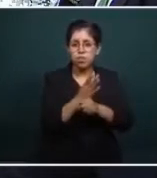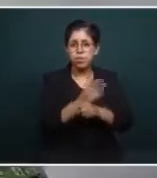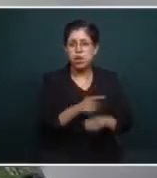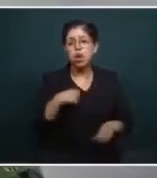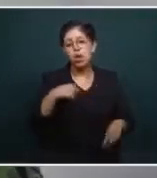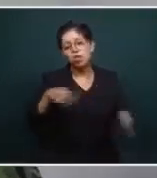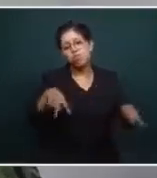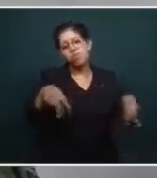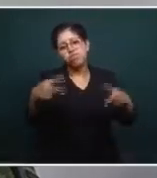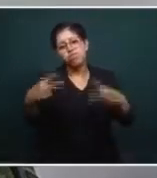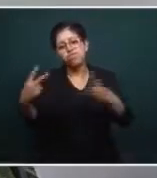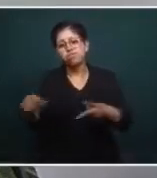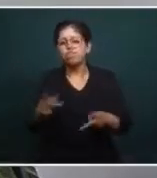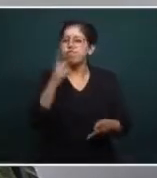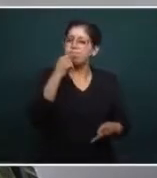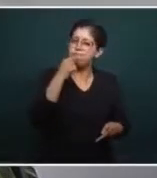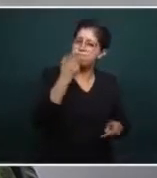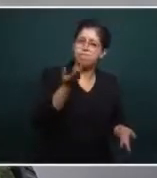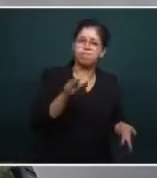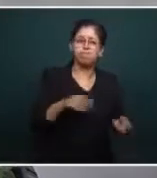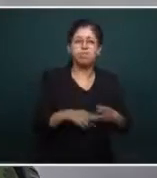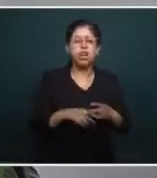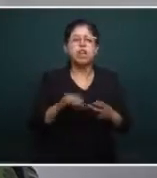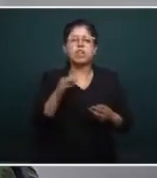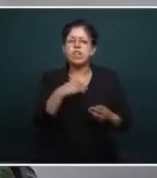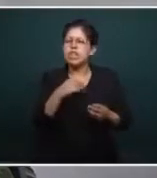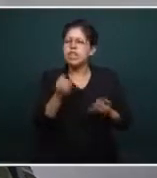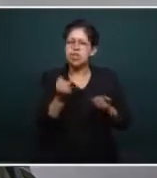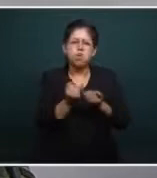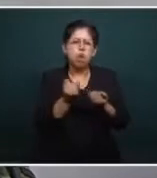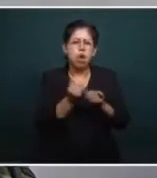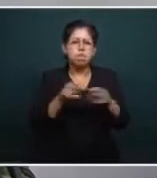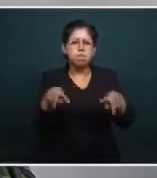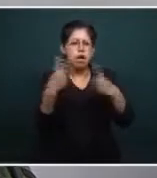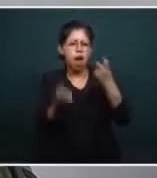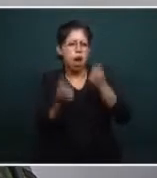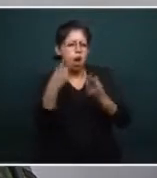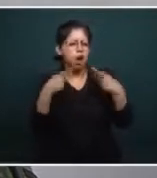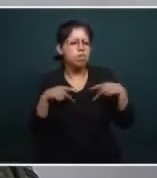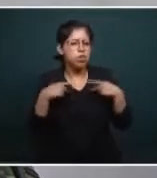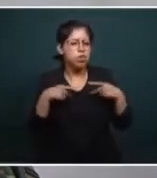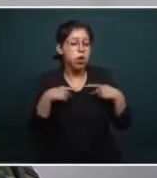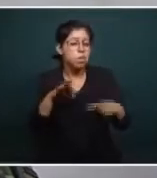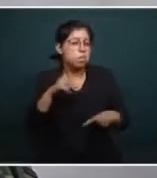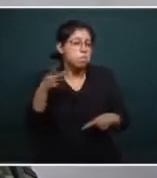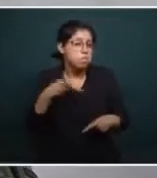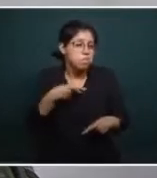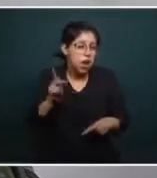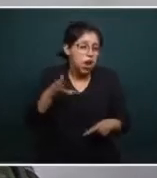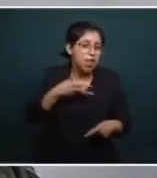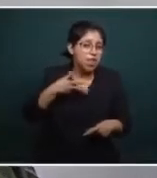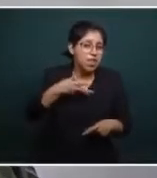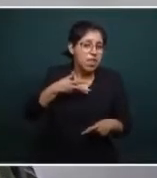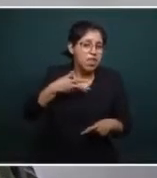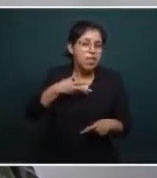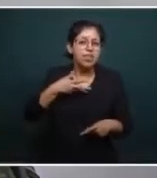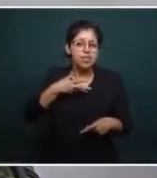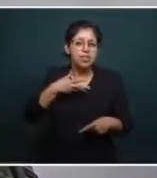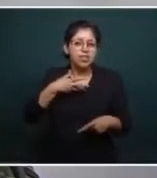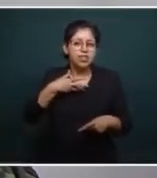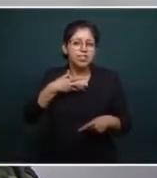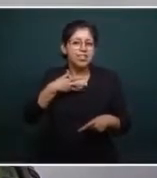municipal forces, inclusive and público also general, additionally tiene for que general responder public. a un procedimiento, They have to go